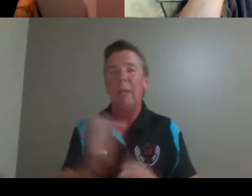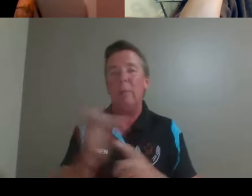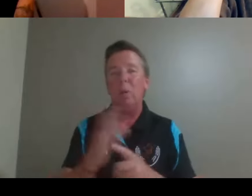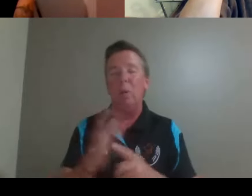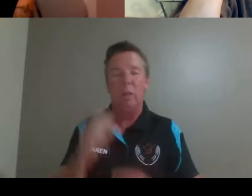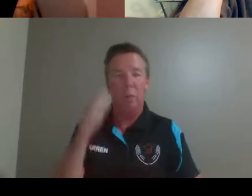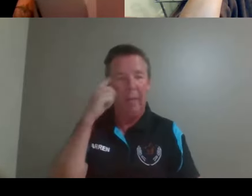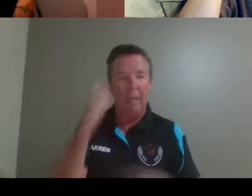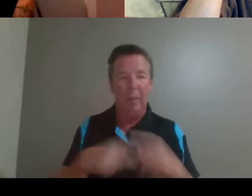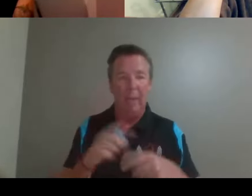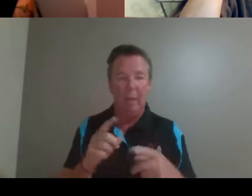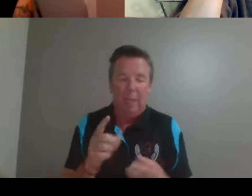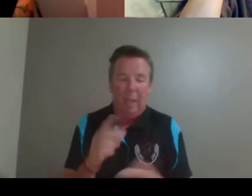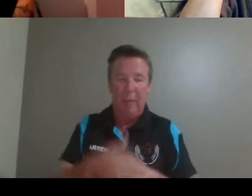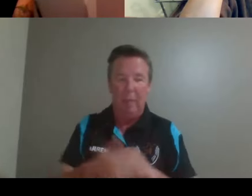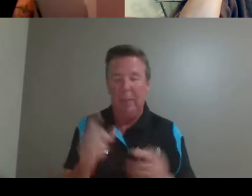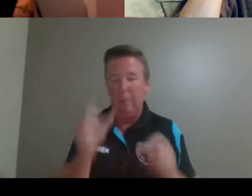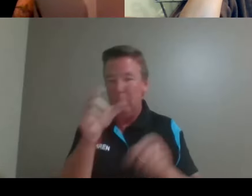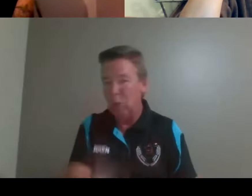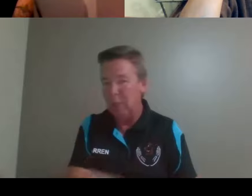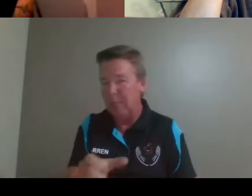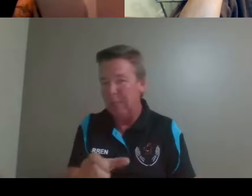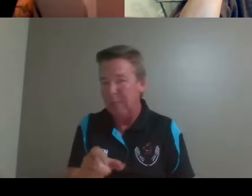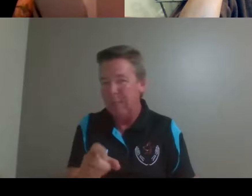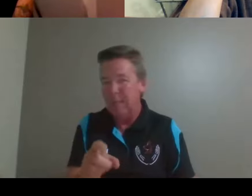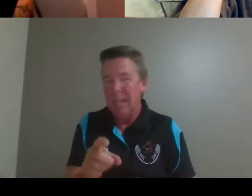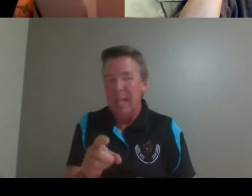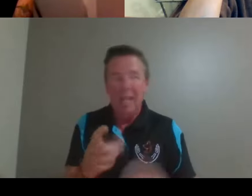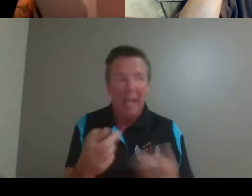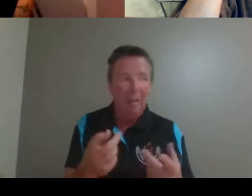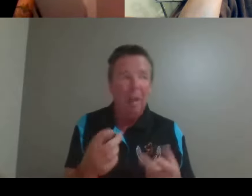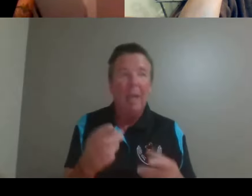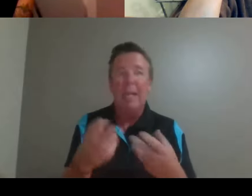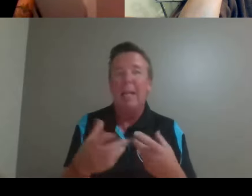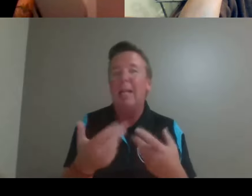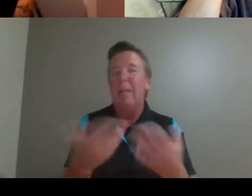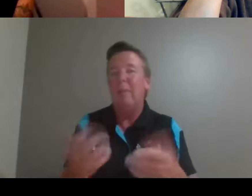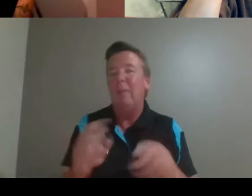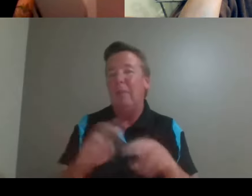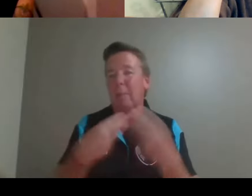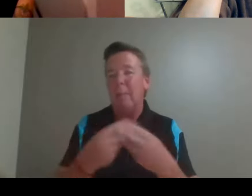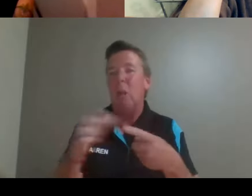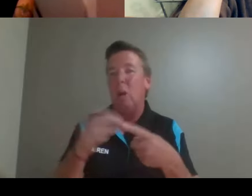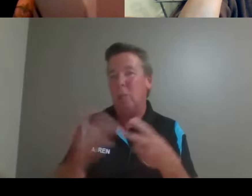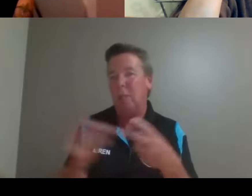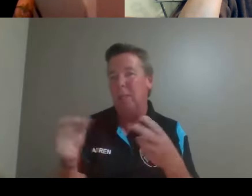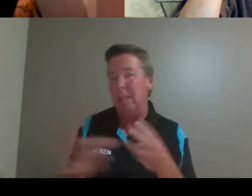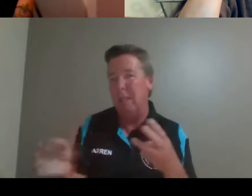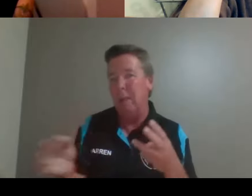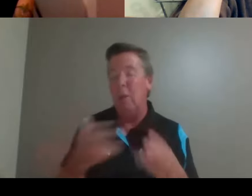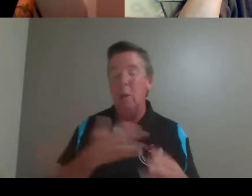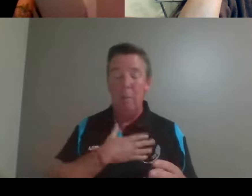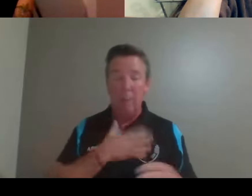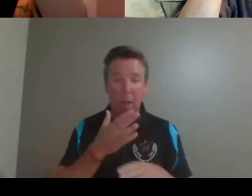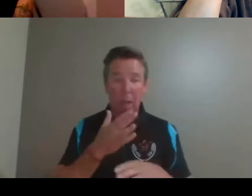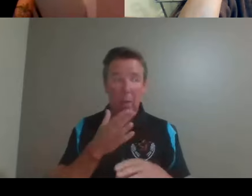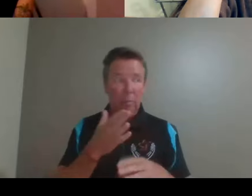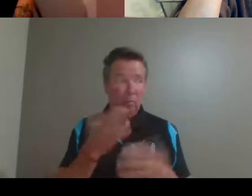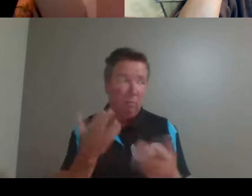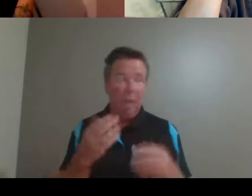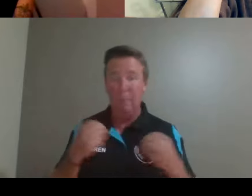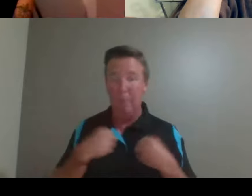really important to think about the person that give the families options.